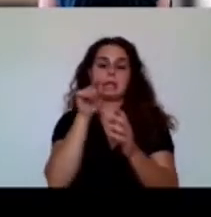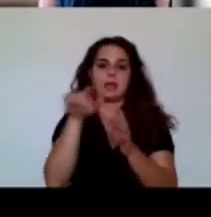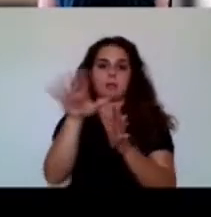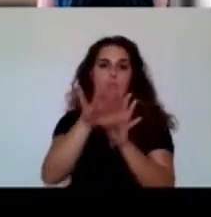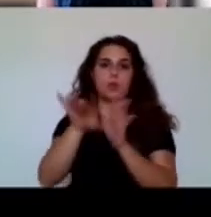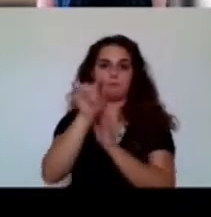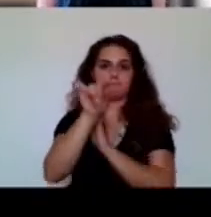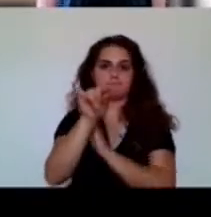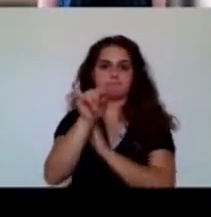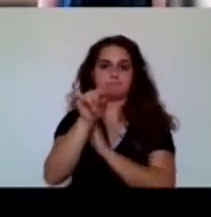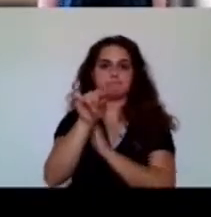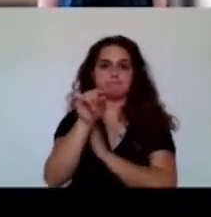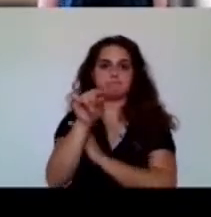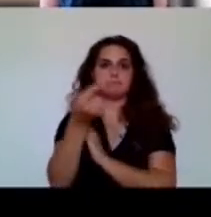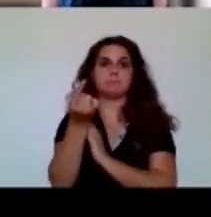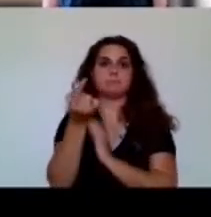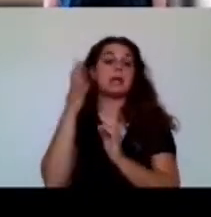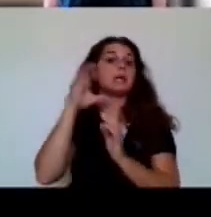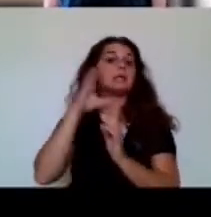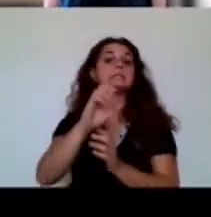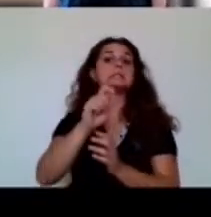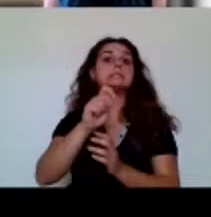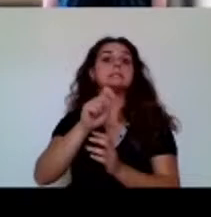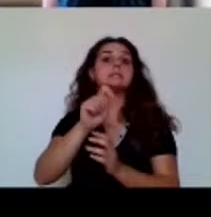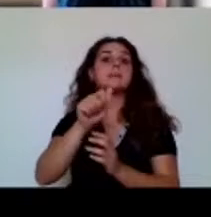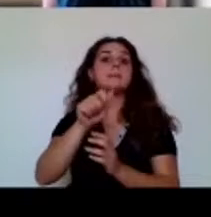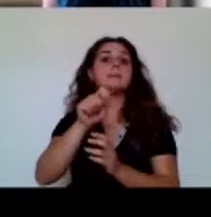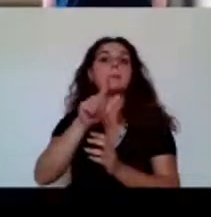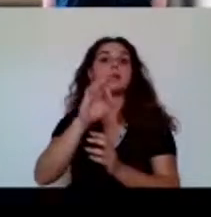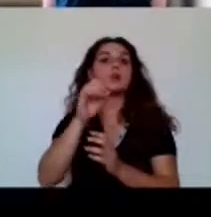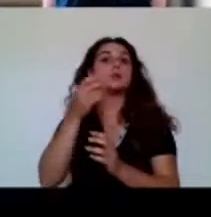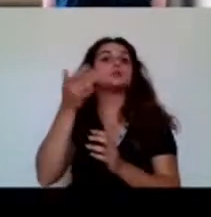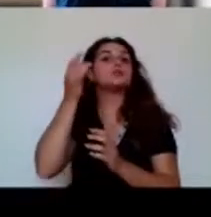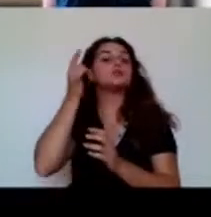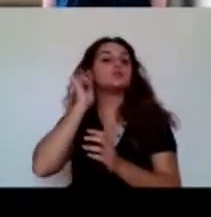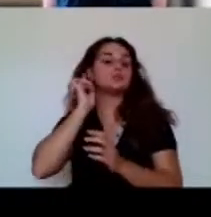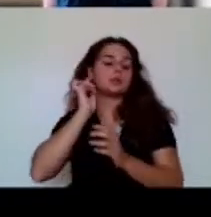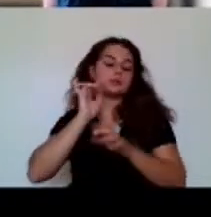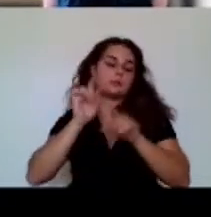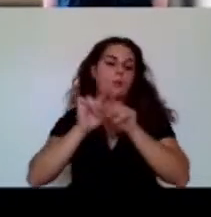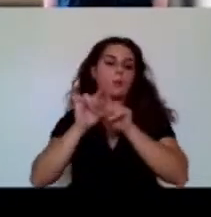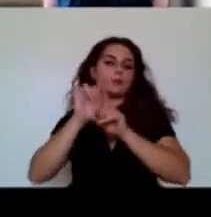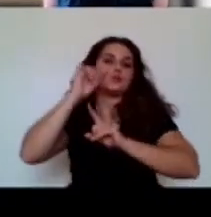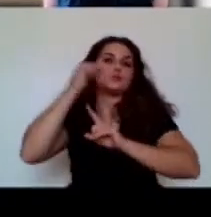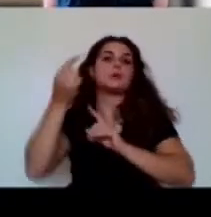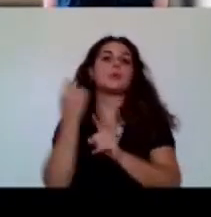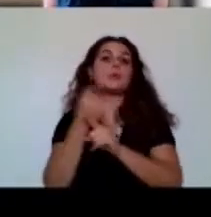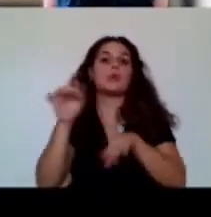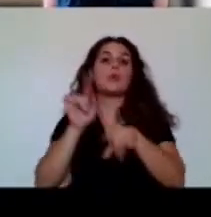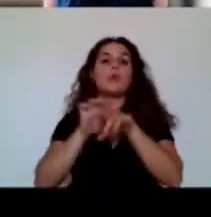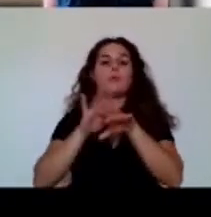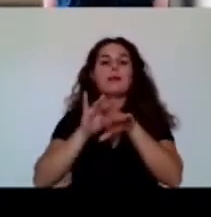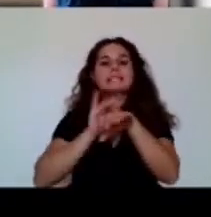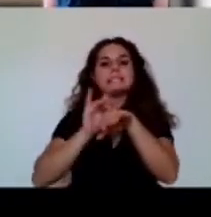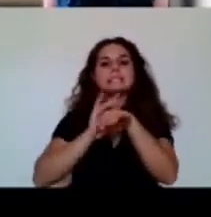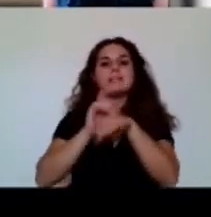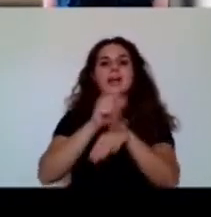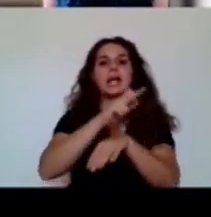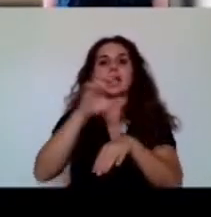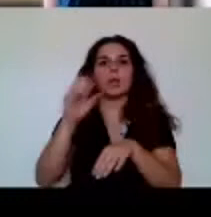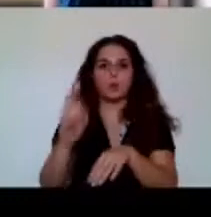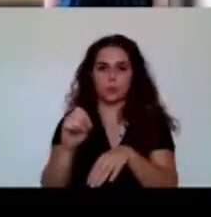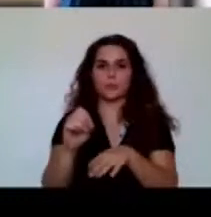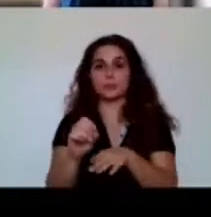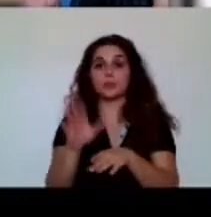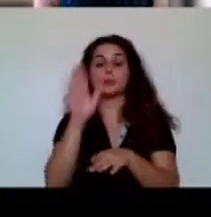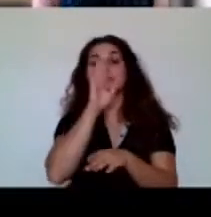And now these pathways that go through the cerebellum are special. They're very sensitive to errors that the subject makes.